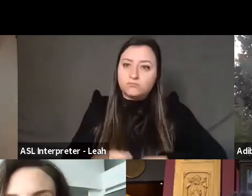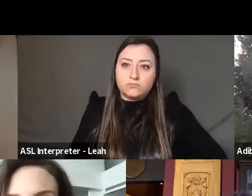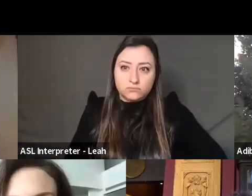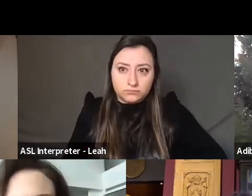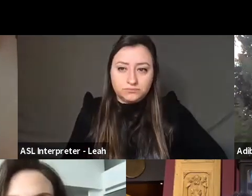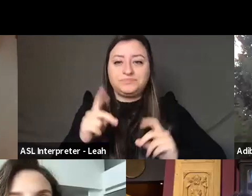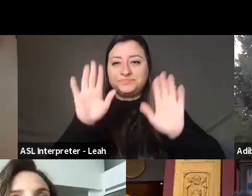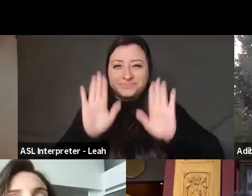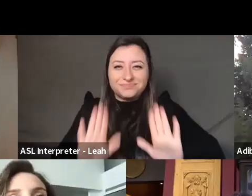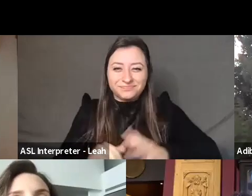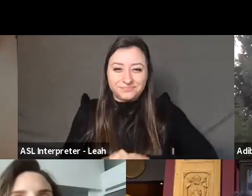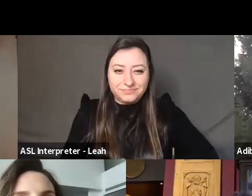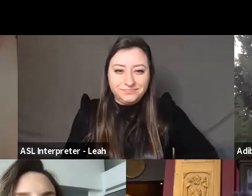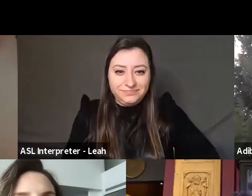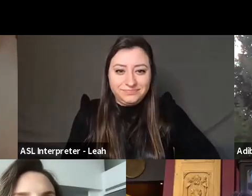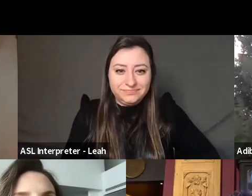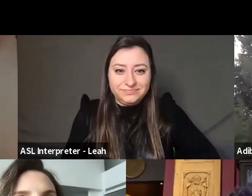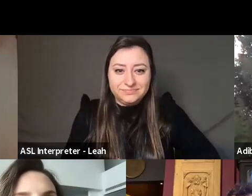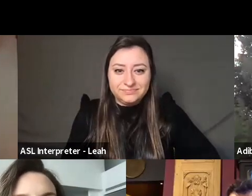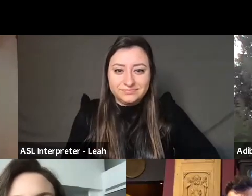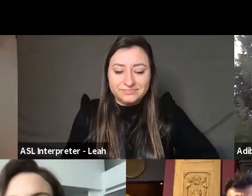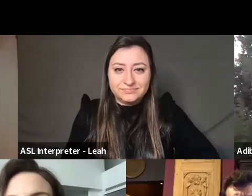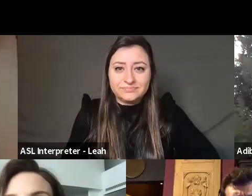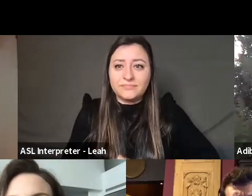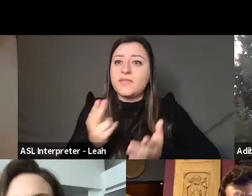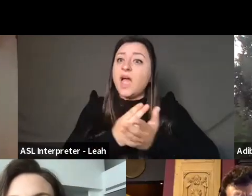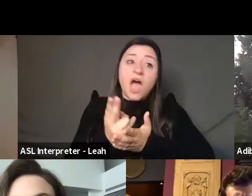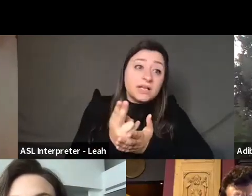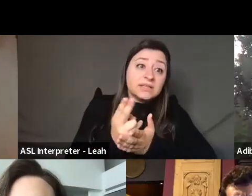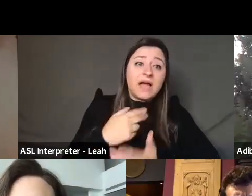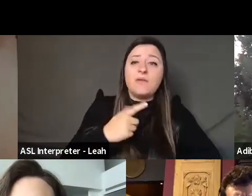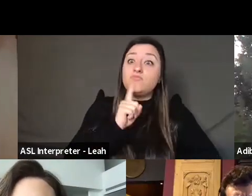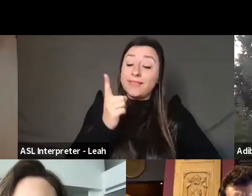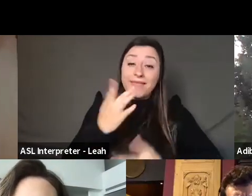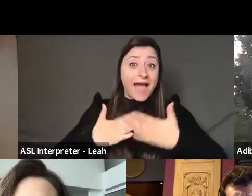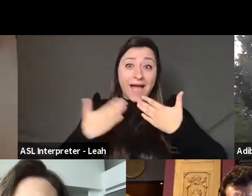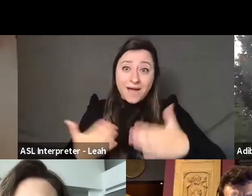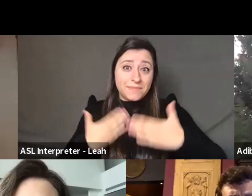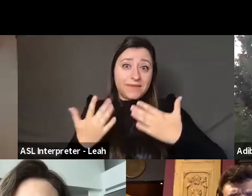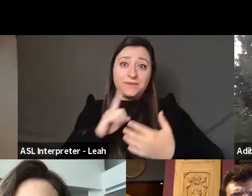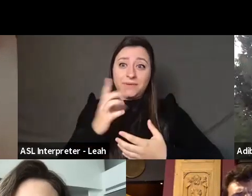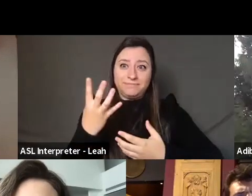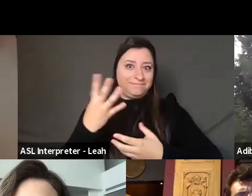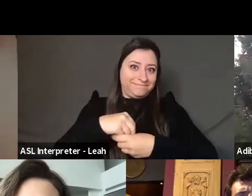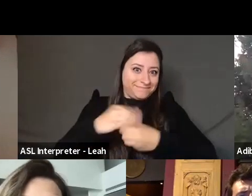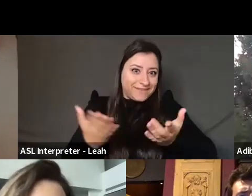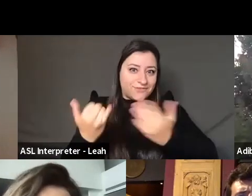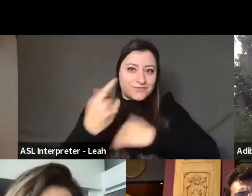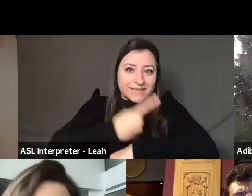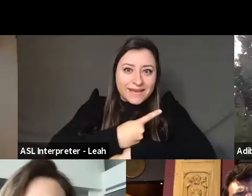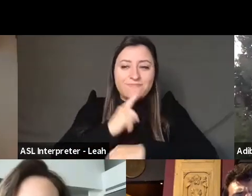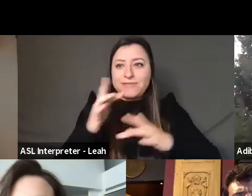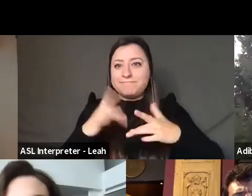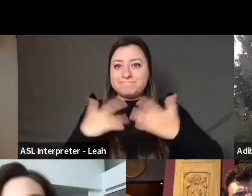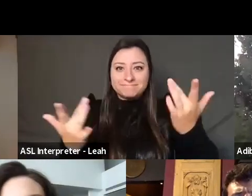Okay, fantastic. So honestly, Celine, I'm frankly delighted to be amongst you today, delighted to